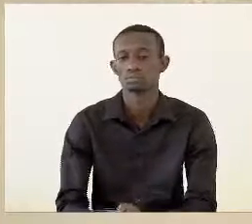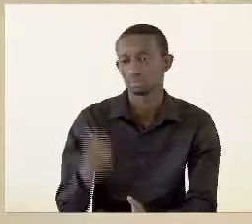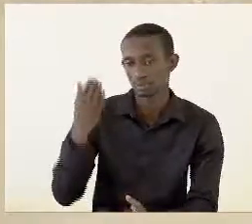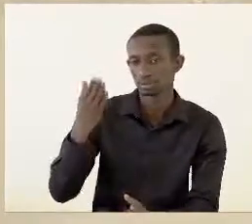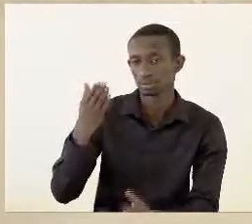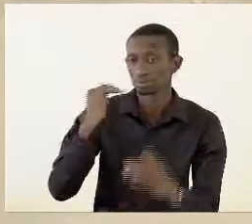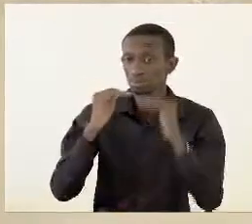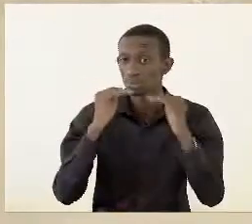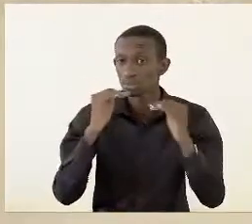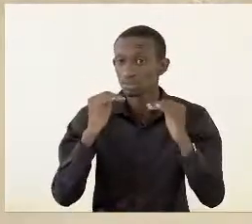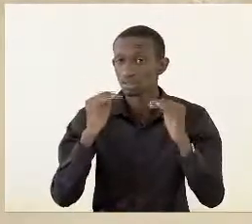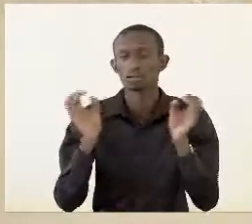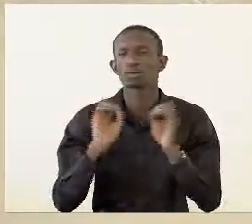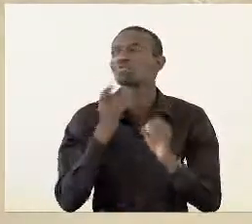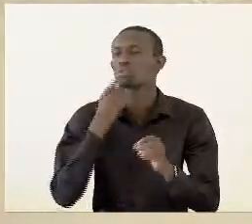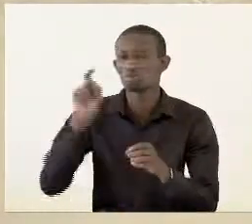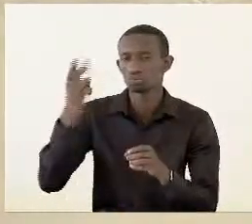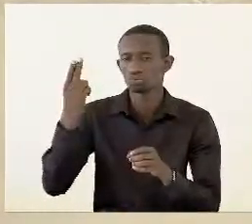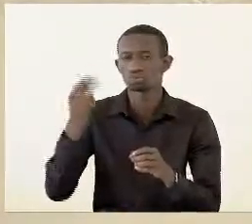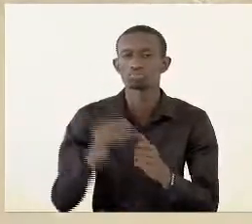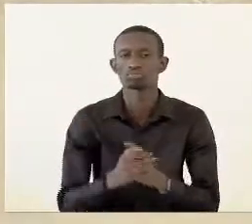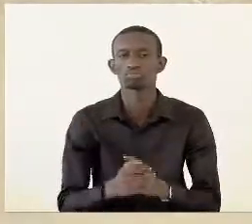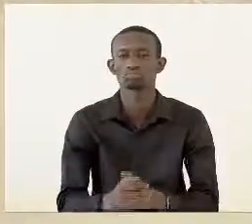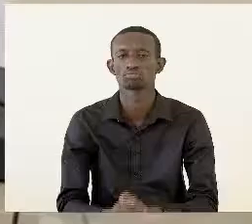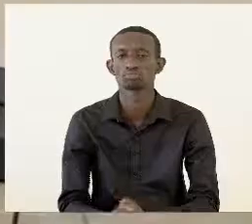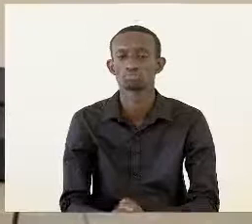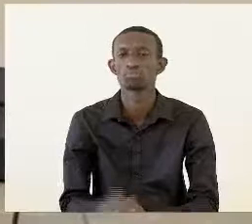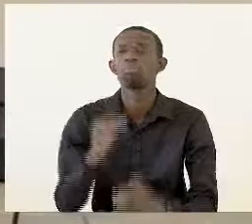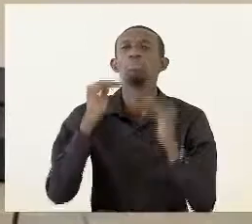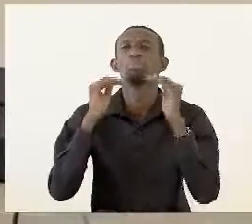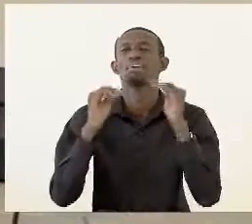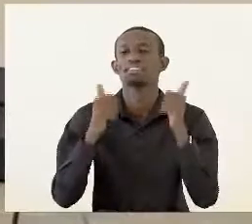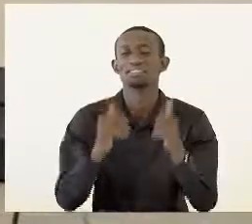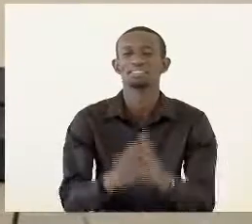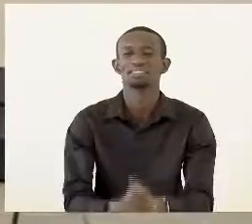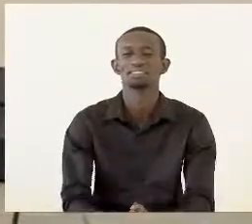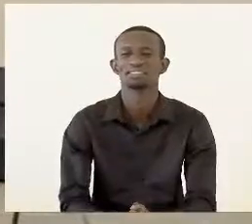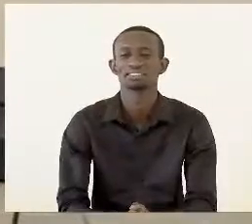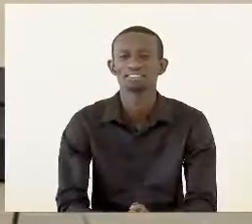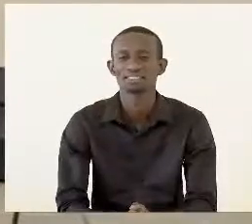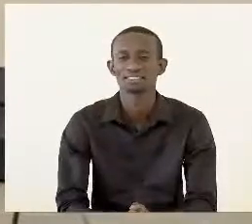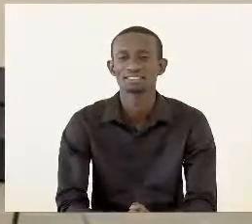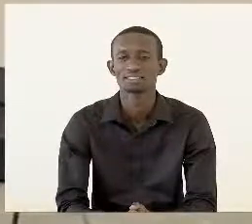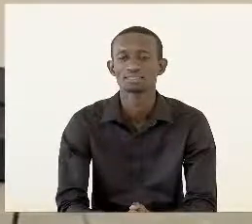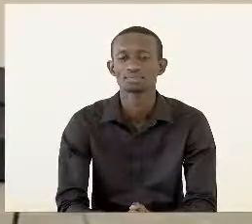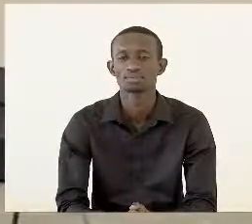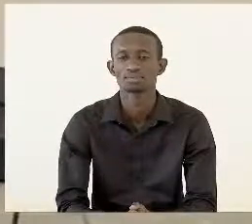balanced. No, we need 2 here. And it's balanced. So